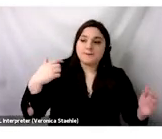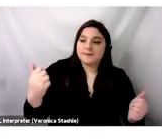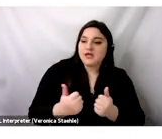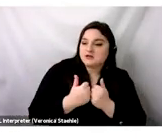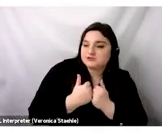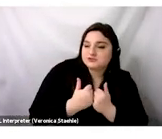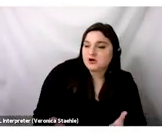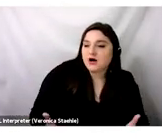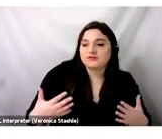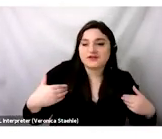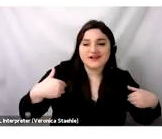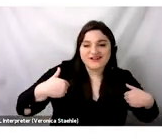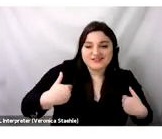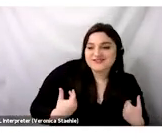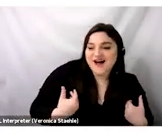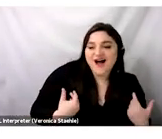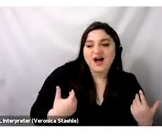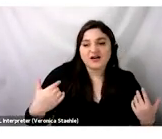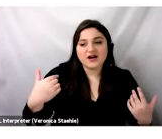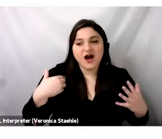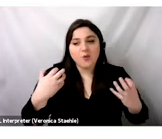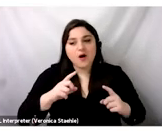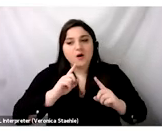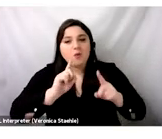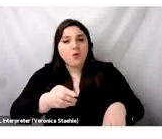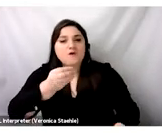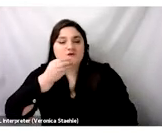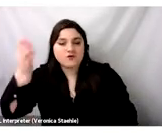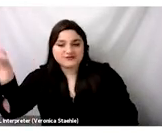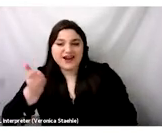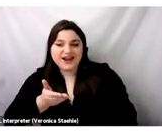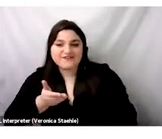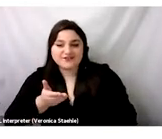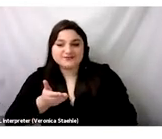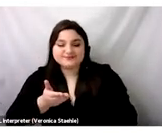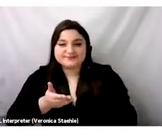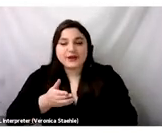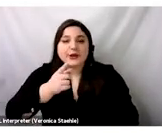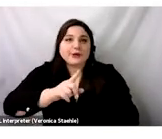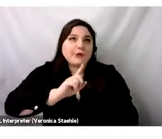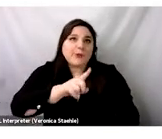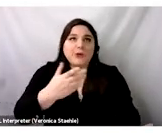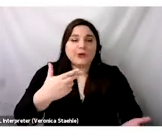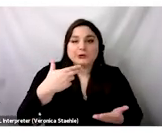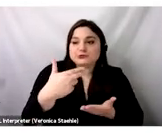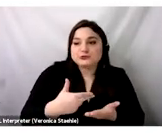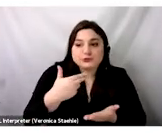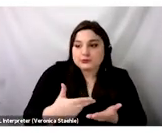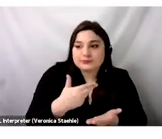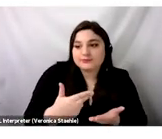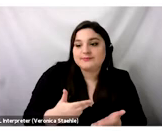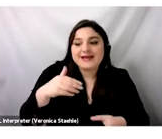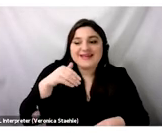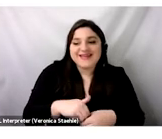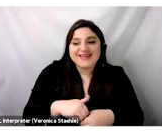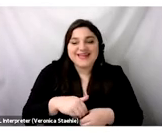some, whatever you wanna order, takeout. And it's some soup and it's in a plastic container.